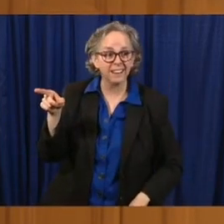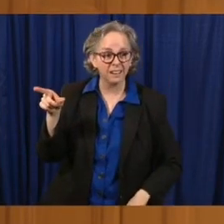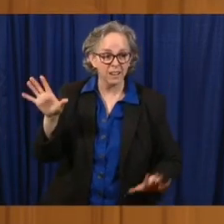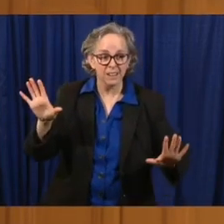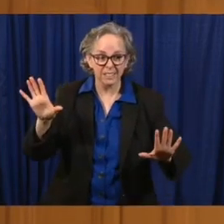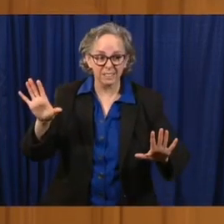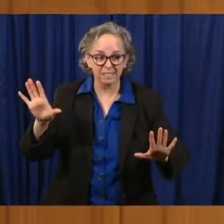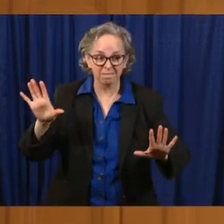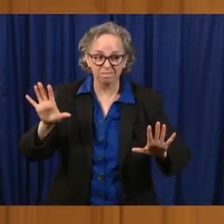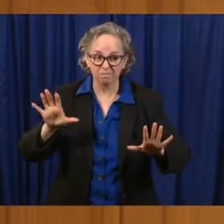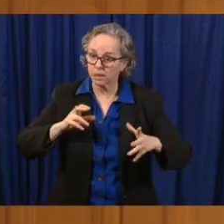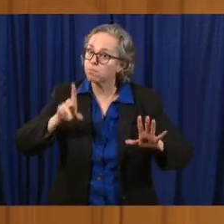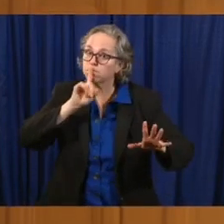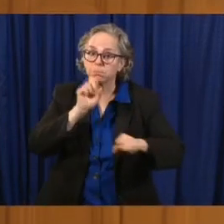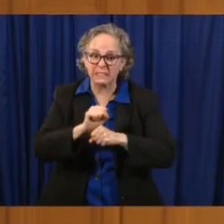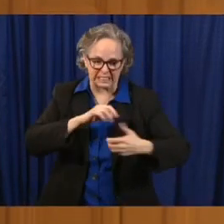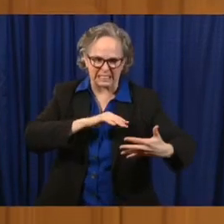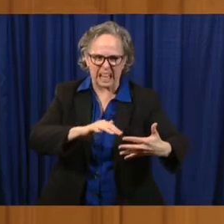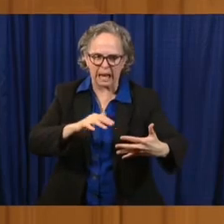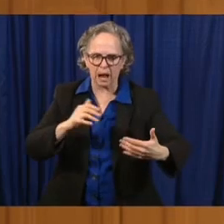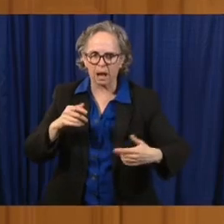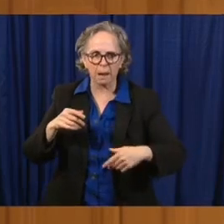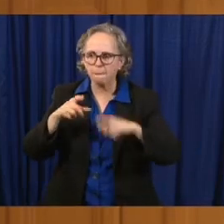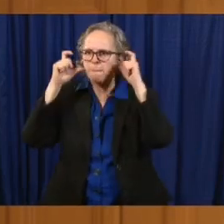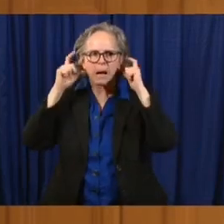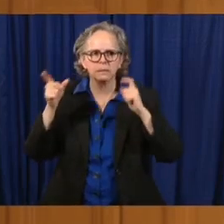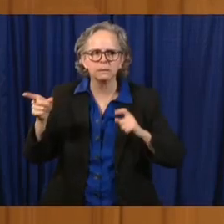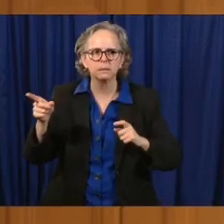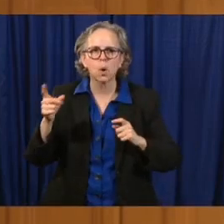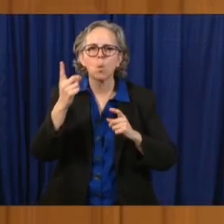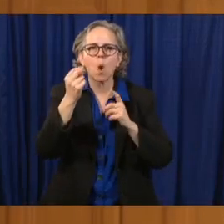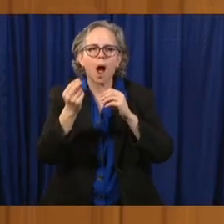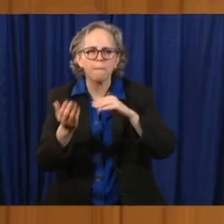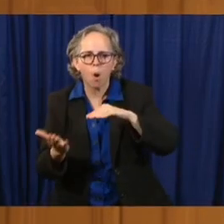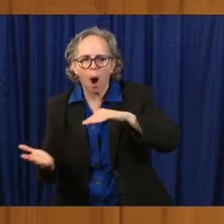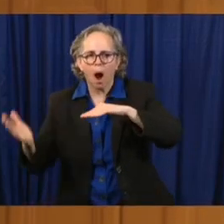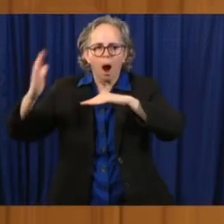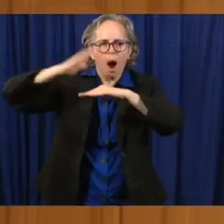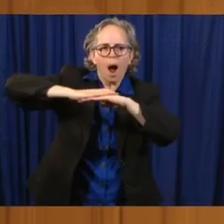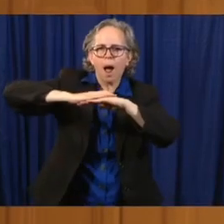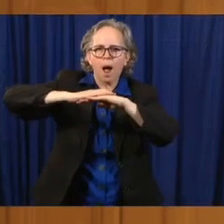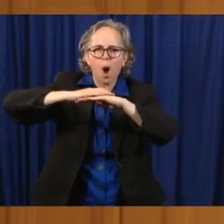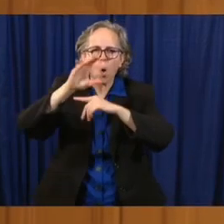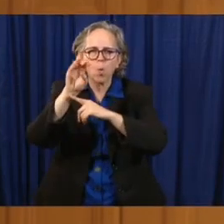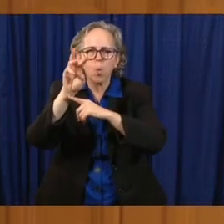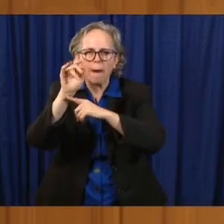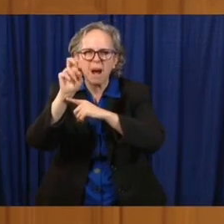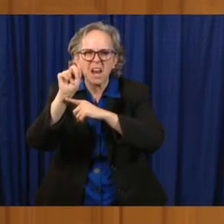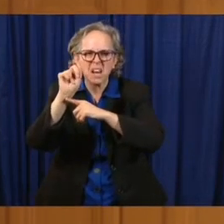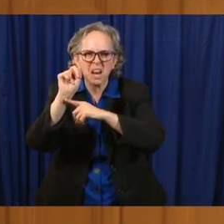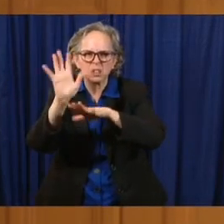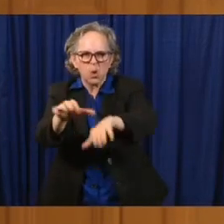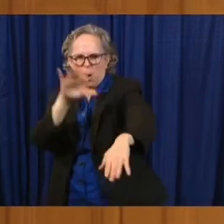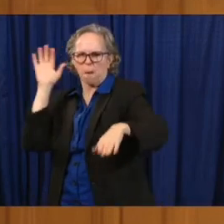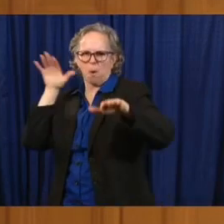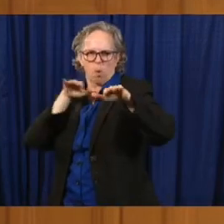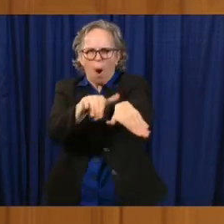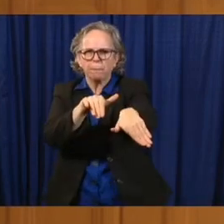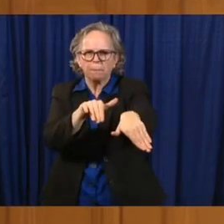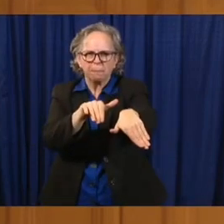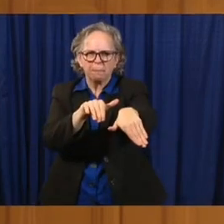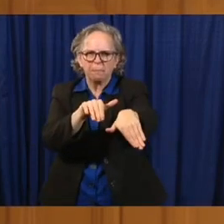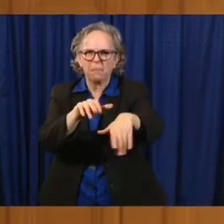done as yet another weapon to get back to normalcy. This is a culture change for us to do